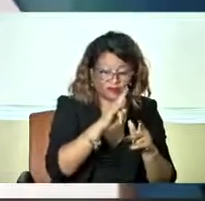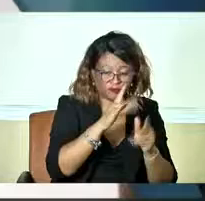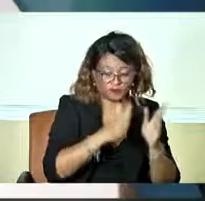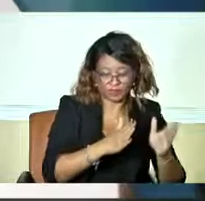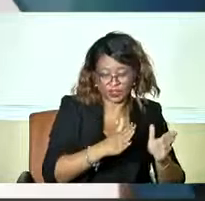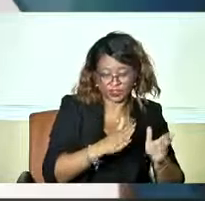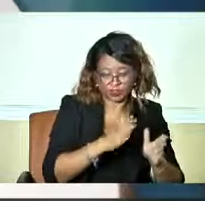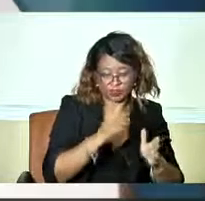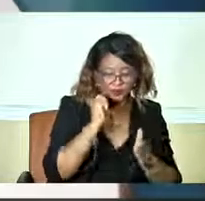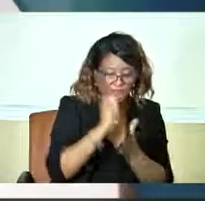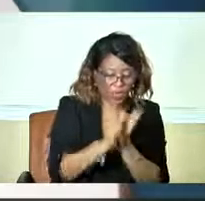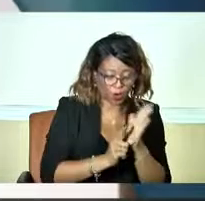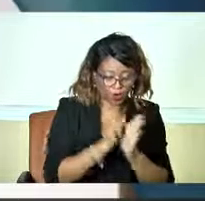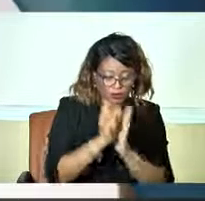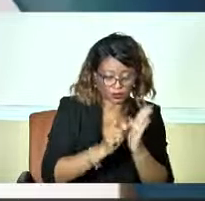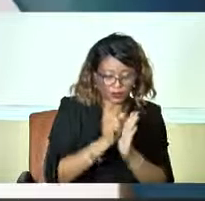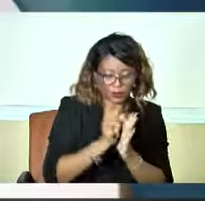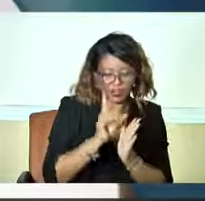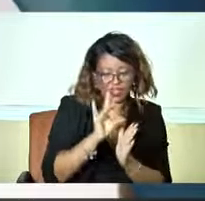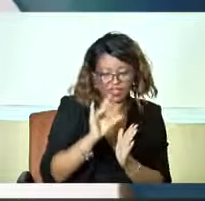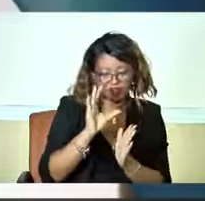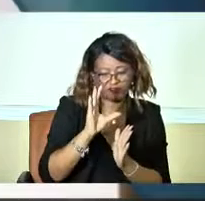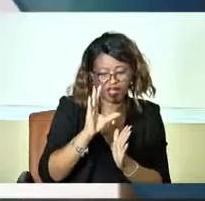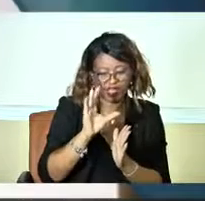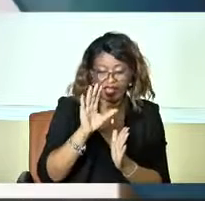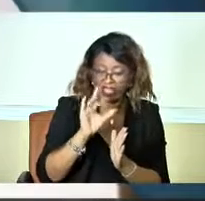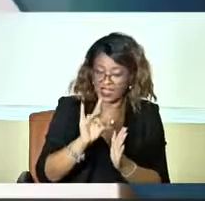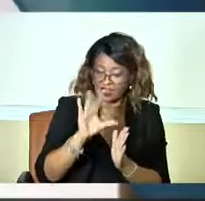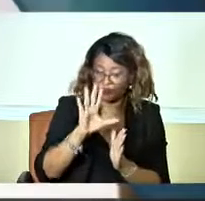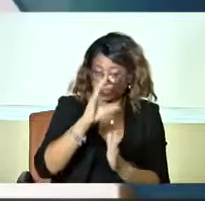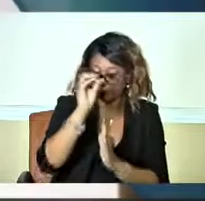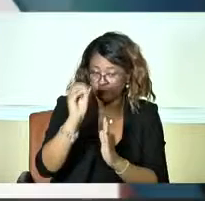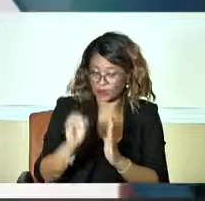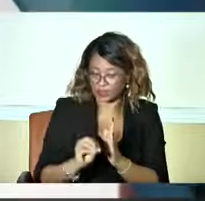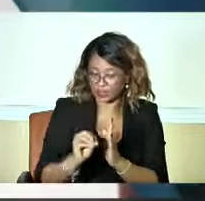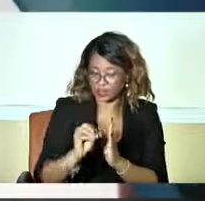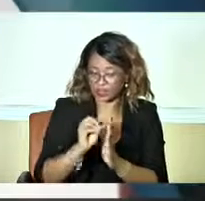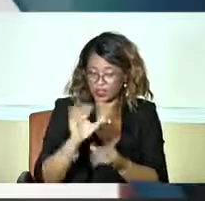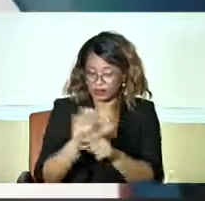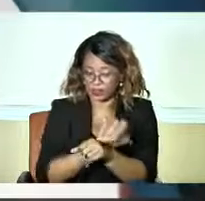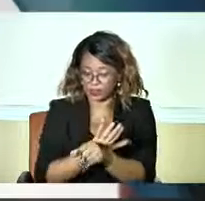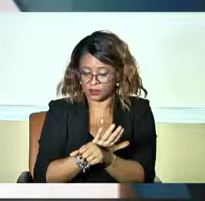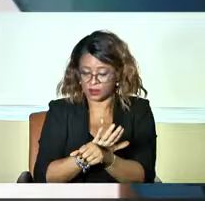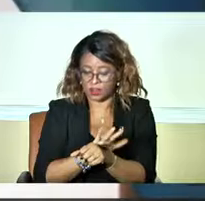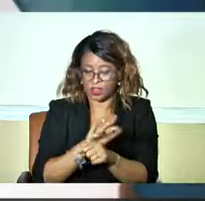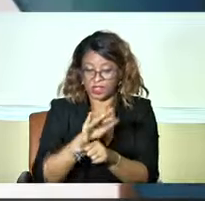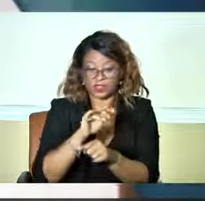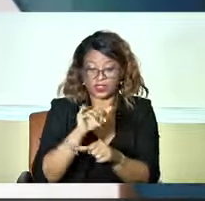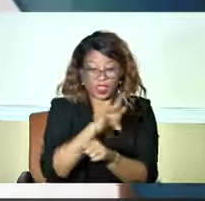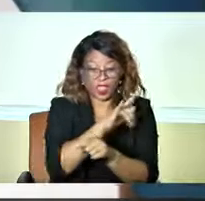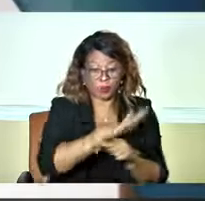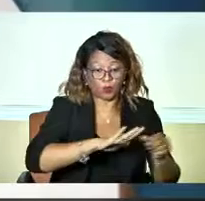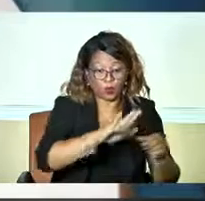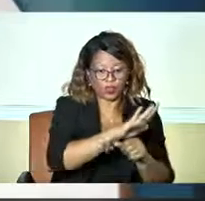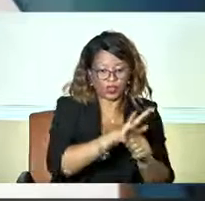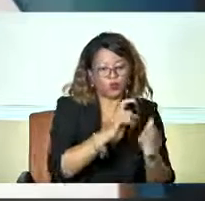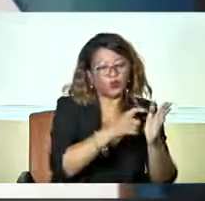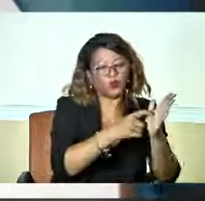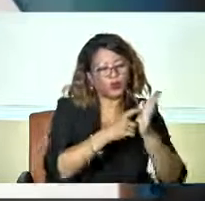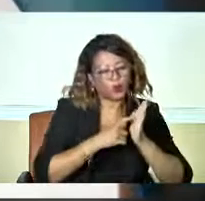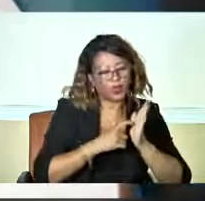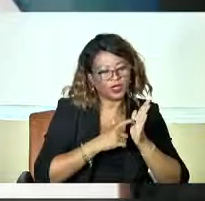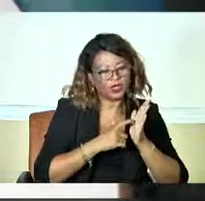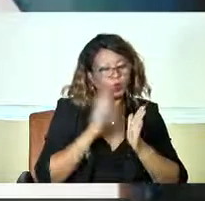now currently 85% completed. The airport will require, and I want to say this,